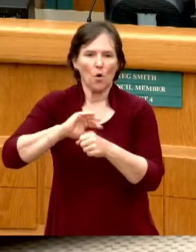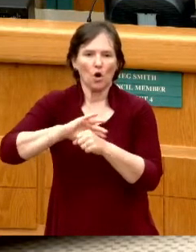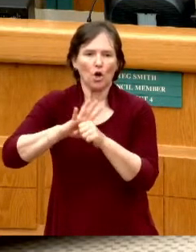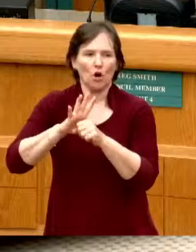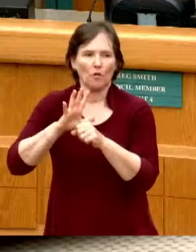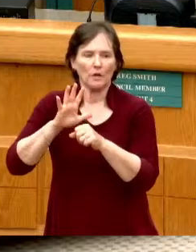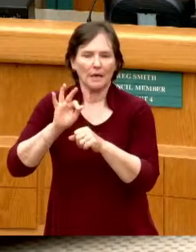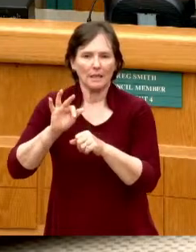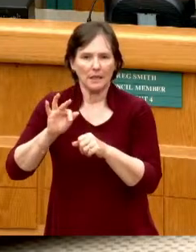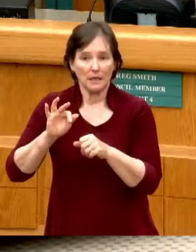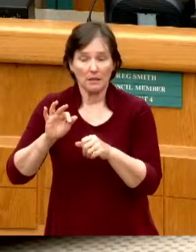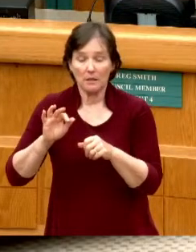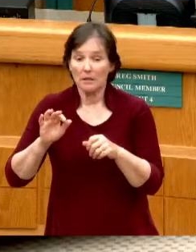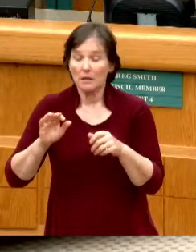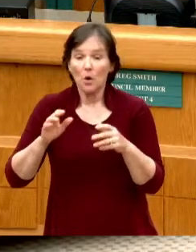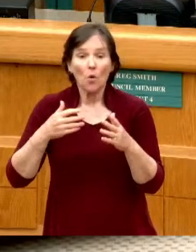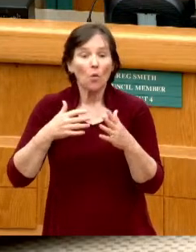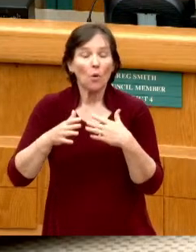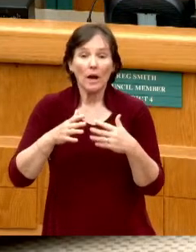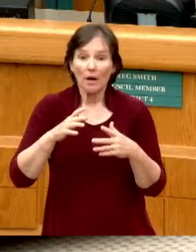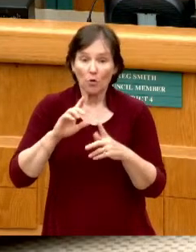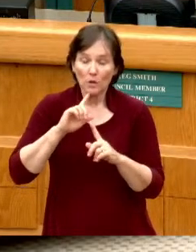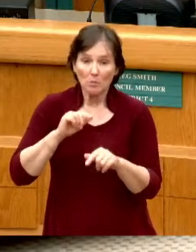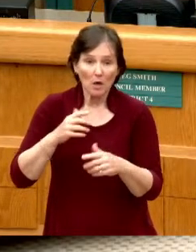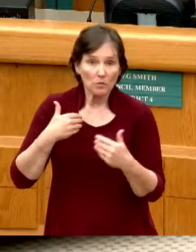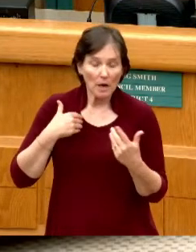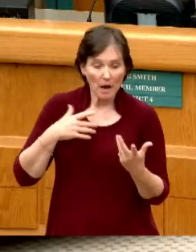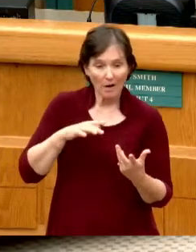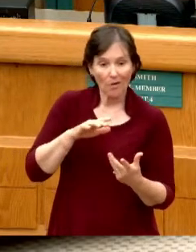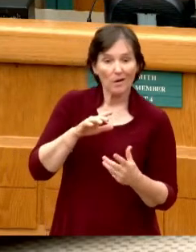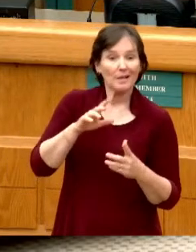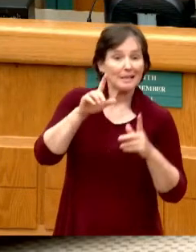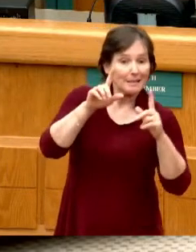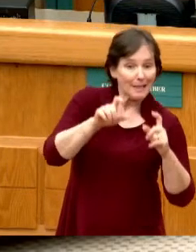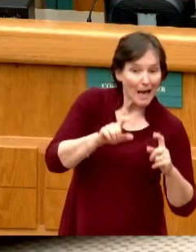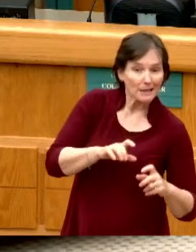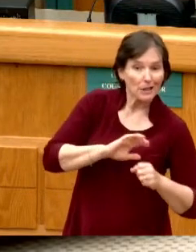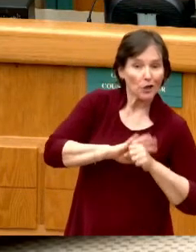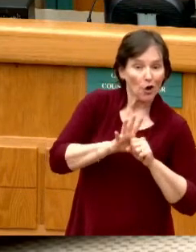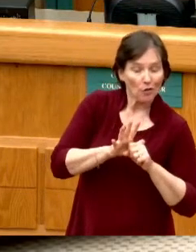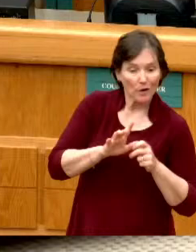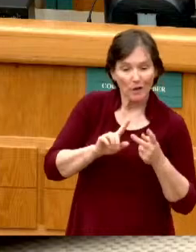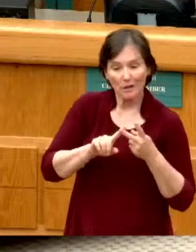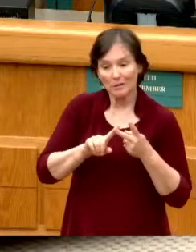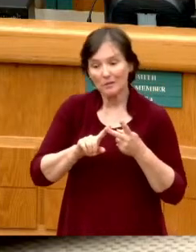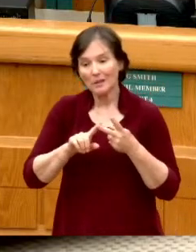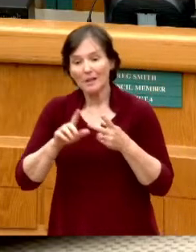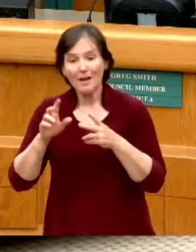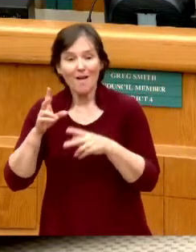from testing all the way to vaccine management plans. They have a tremendous